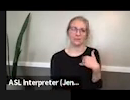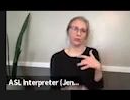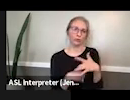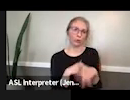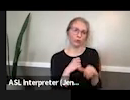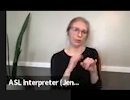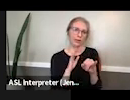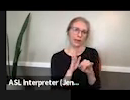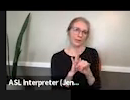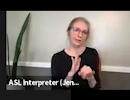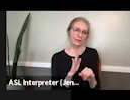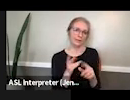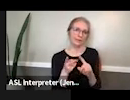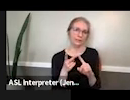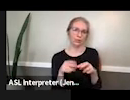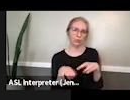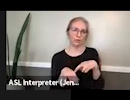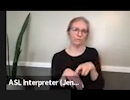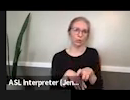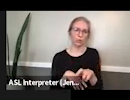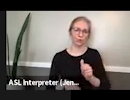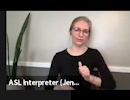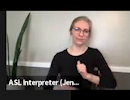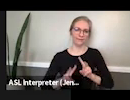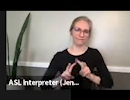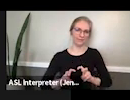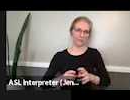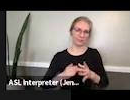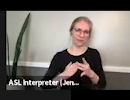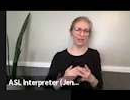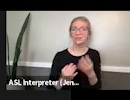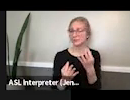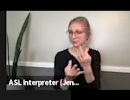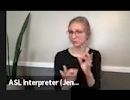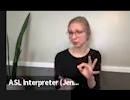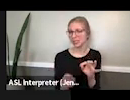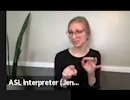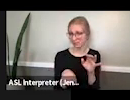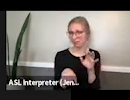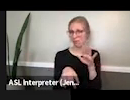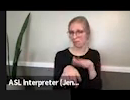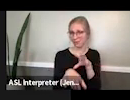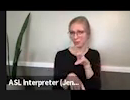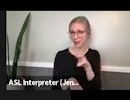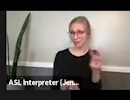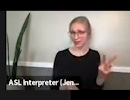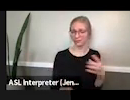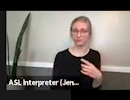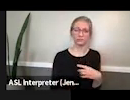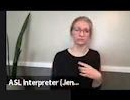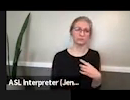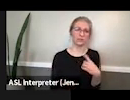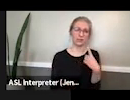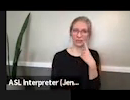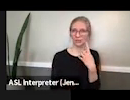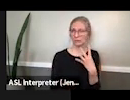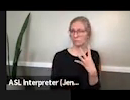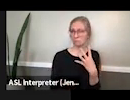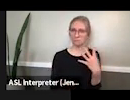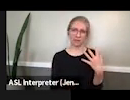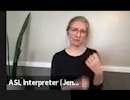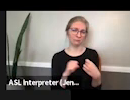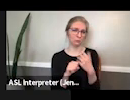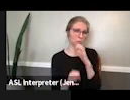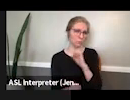referral self-assessment guide, totally free. Go to this website. It's just 4 or 5 years old. They have an